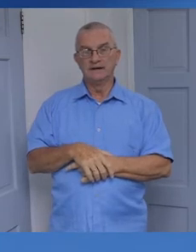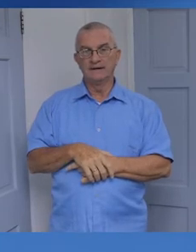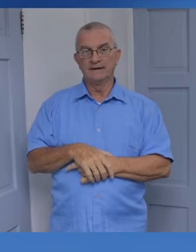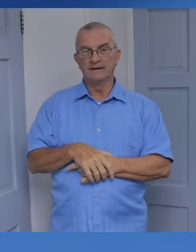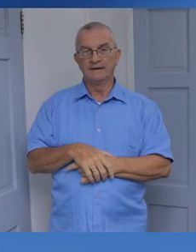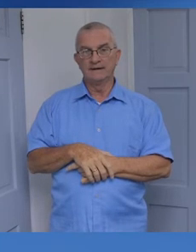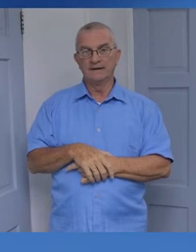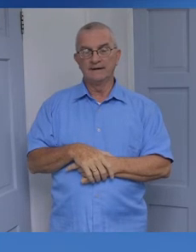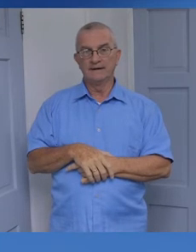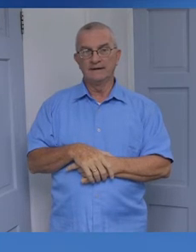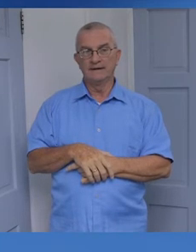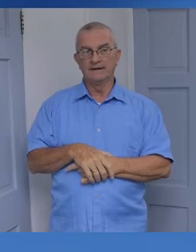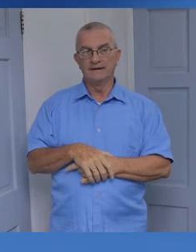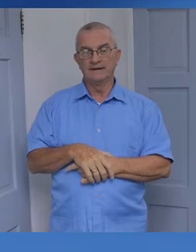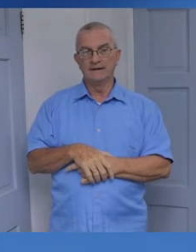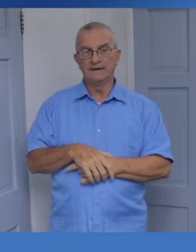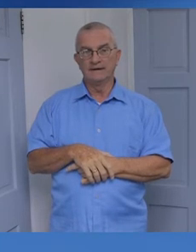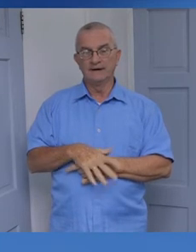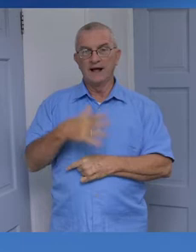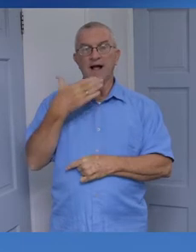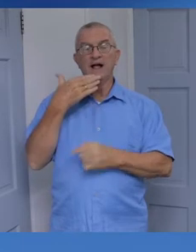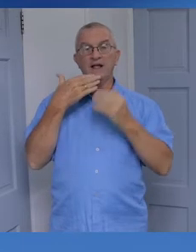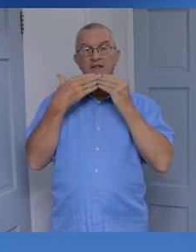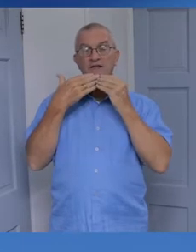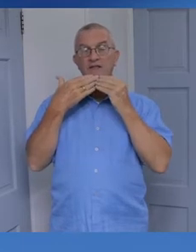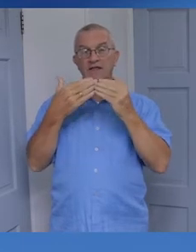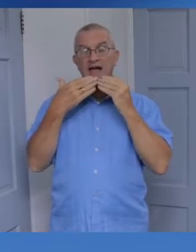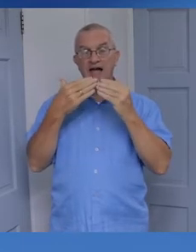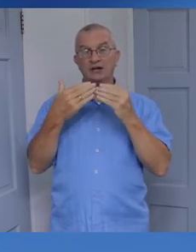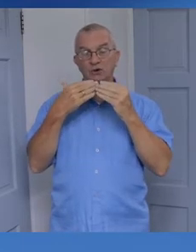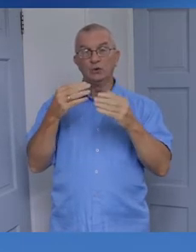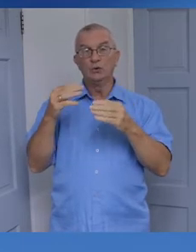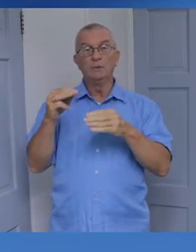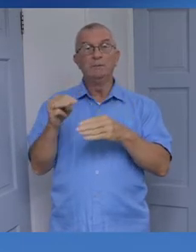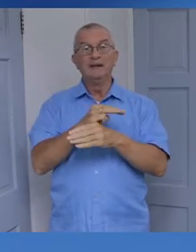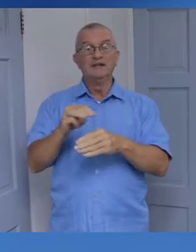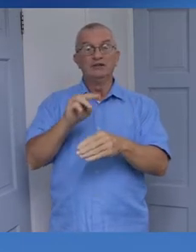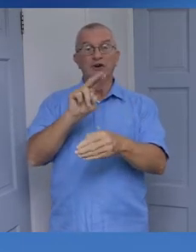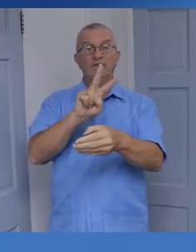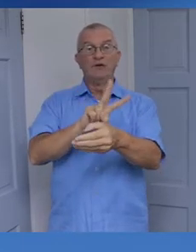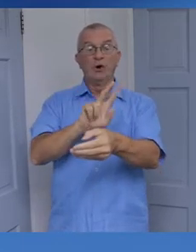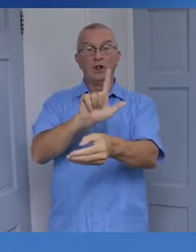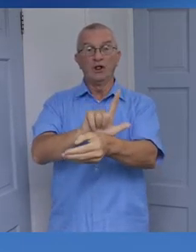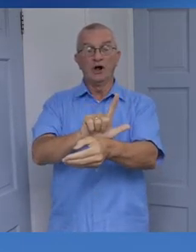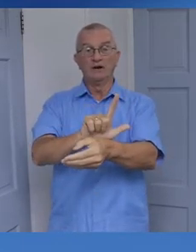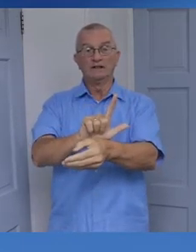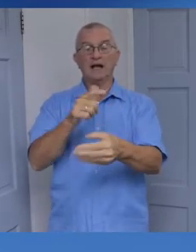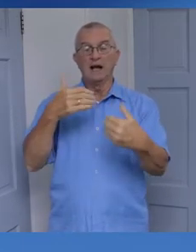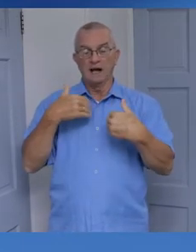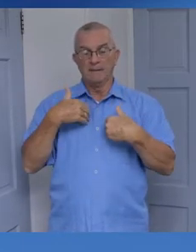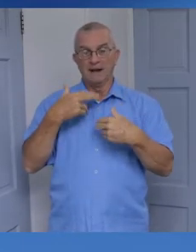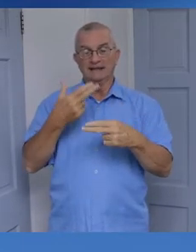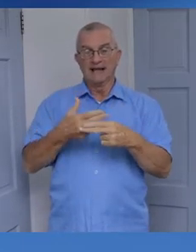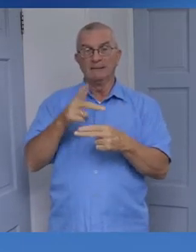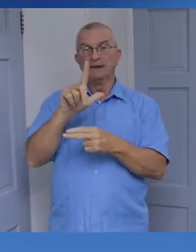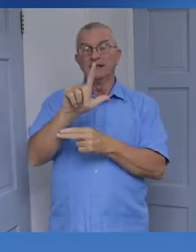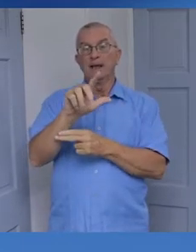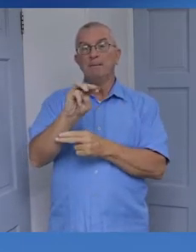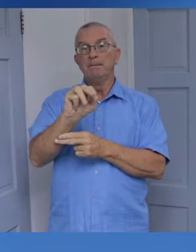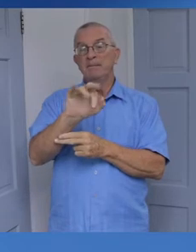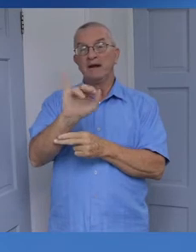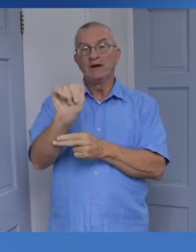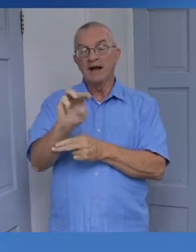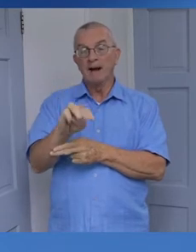Thank you, Minister Lawrence. Good afternoon. I am Midwife Maria Francois, President of the Midwives Association